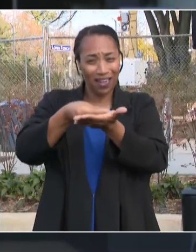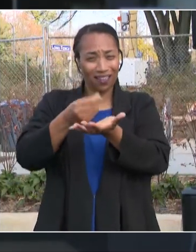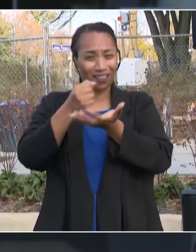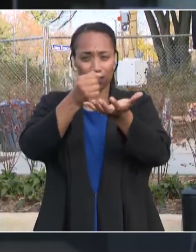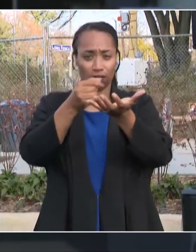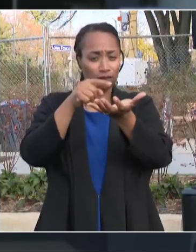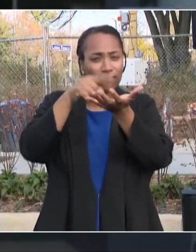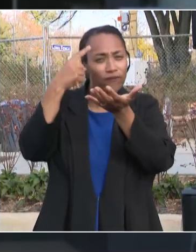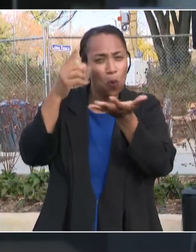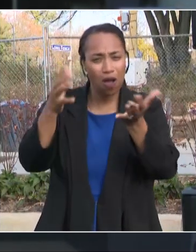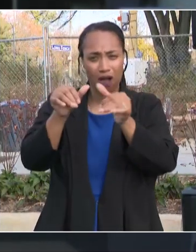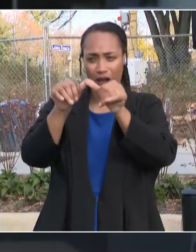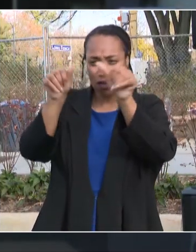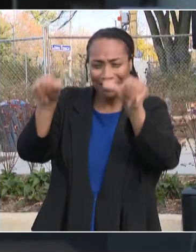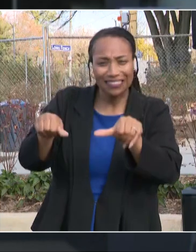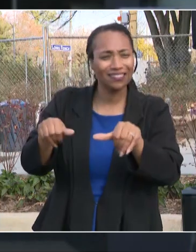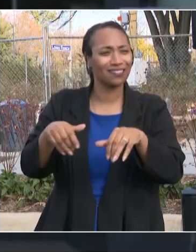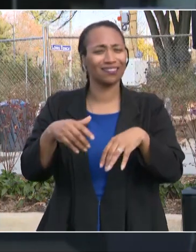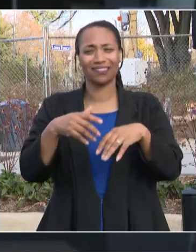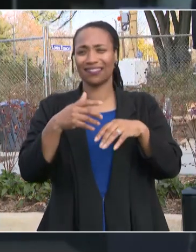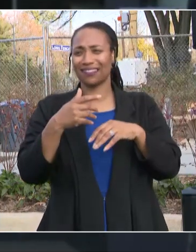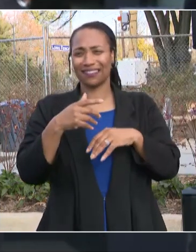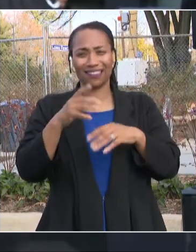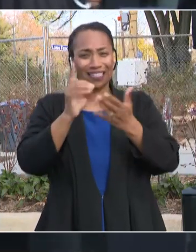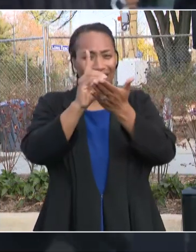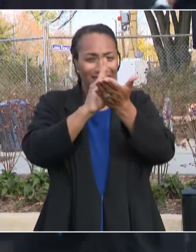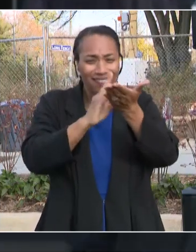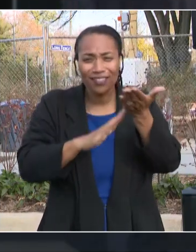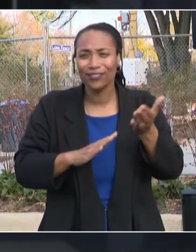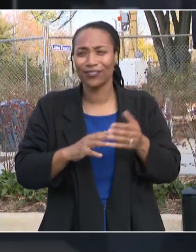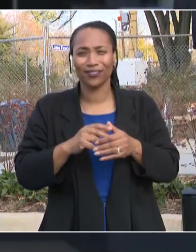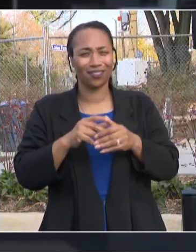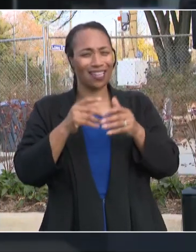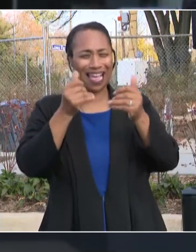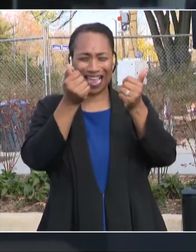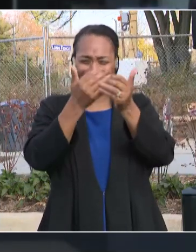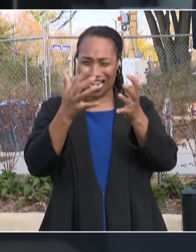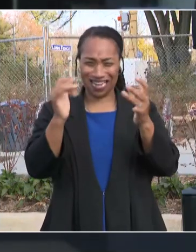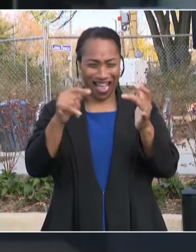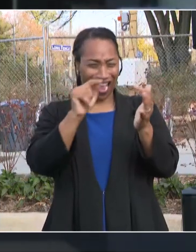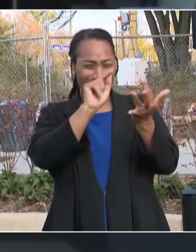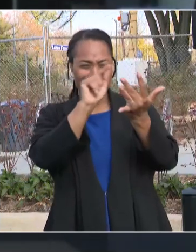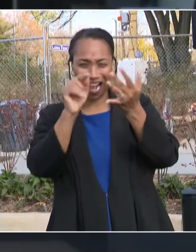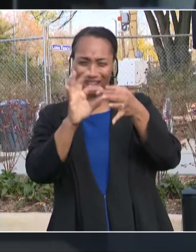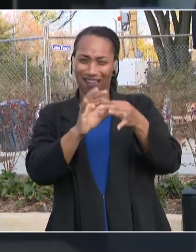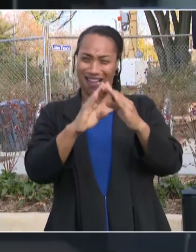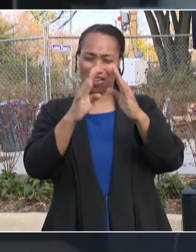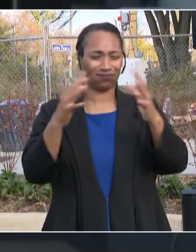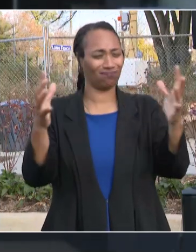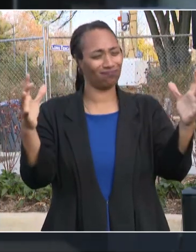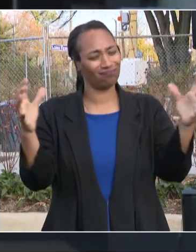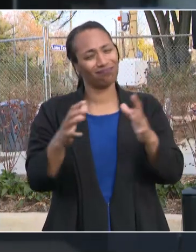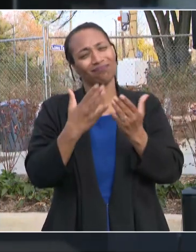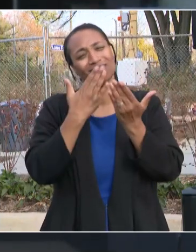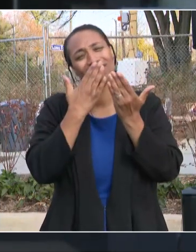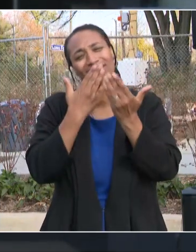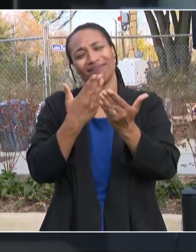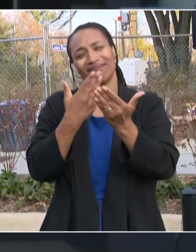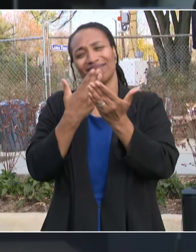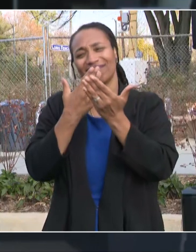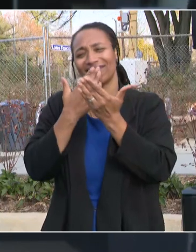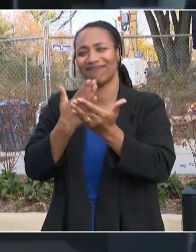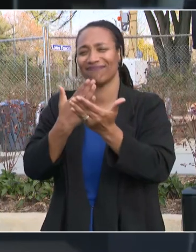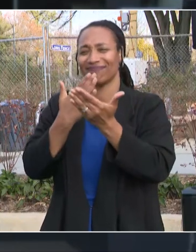and Grimm and Parker, who designed the Edmondson. Thank you. To Hamill, our GC, and all